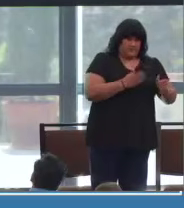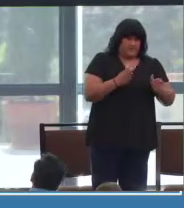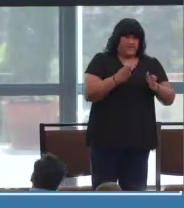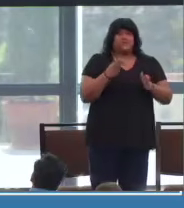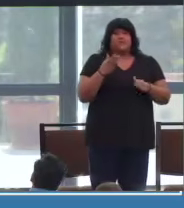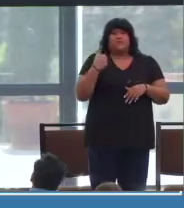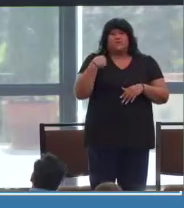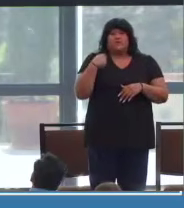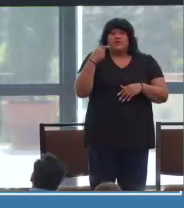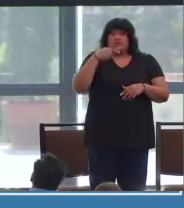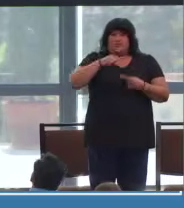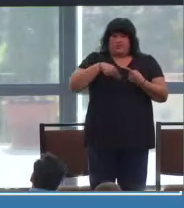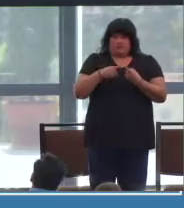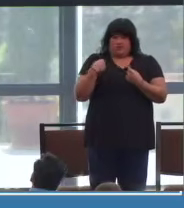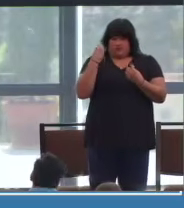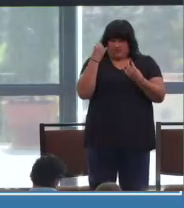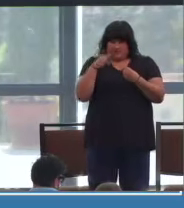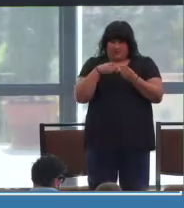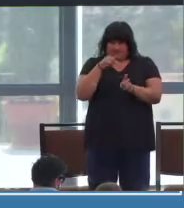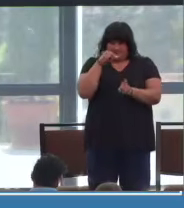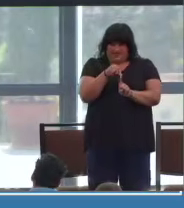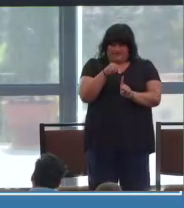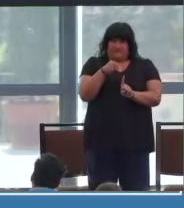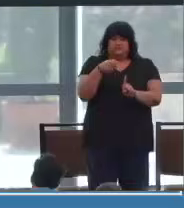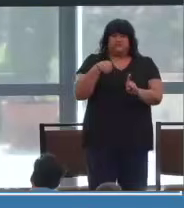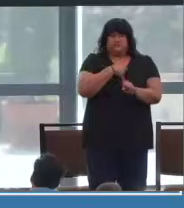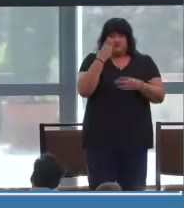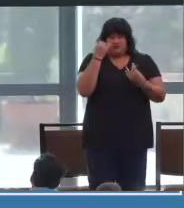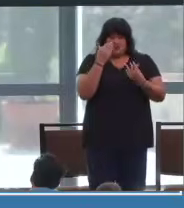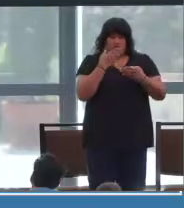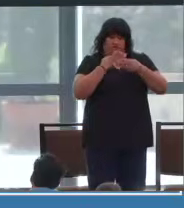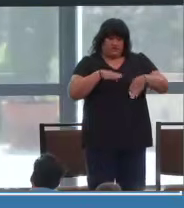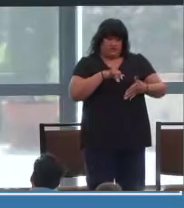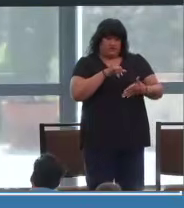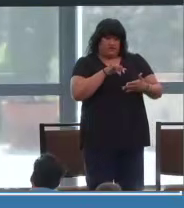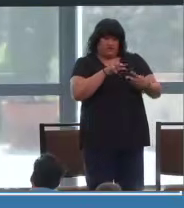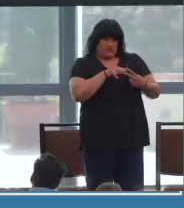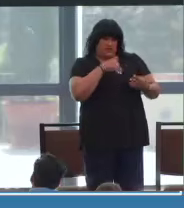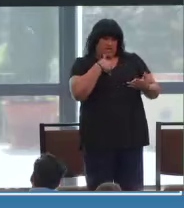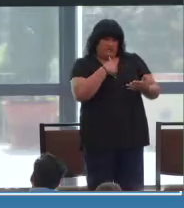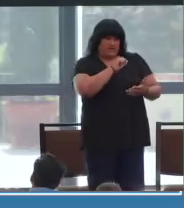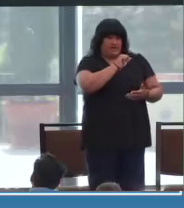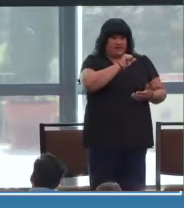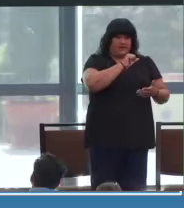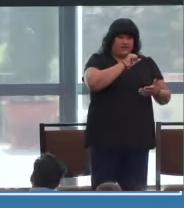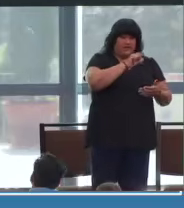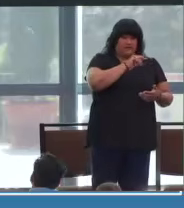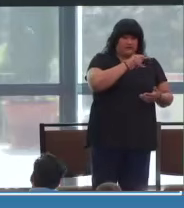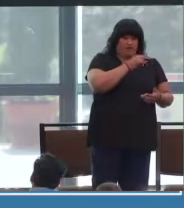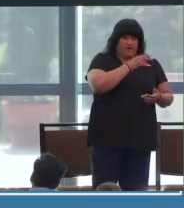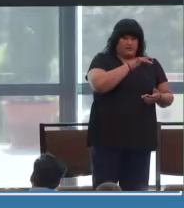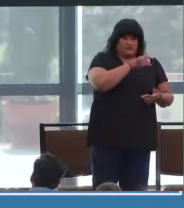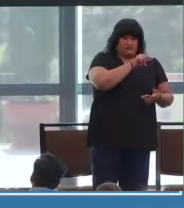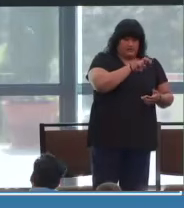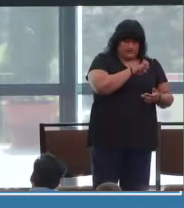we want to think about dividing this into whether you have any antiphospholipid antibodies or whether you don't